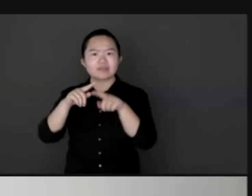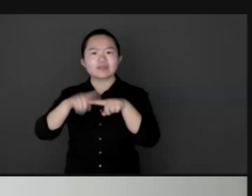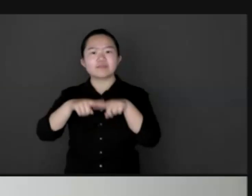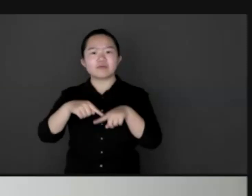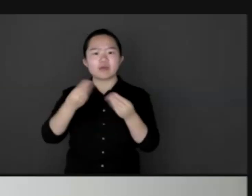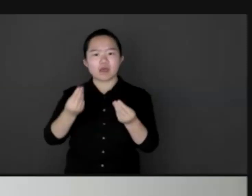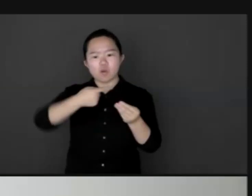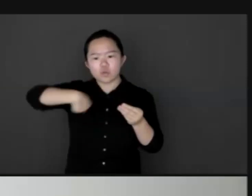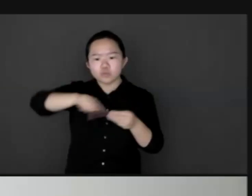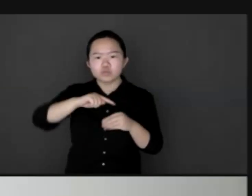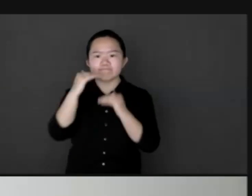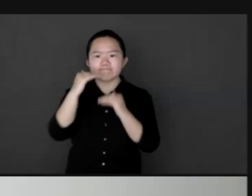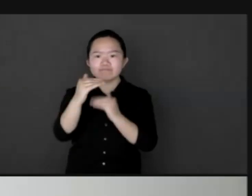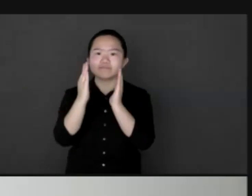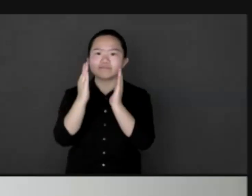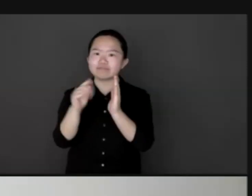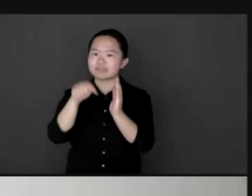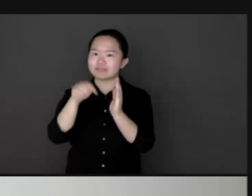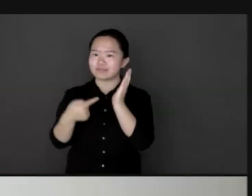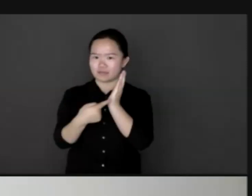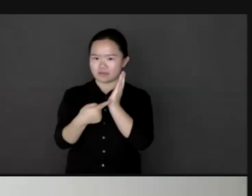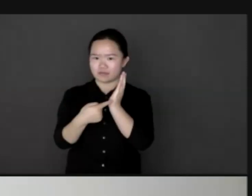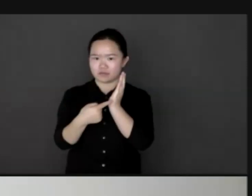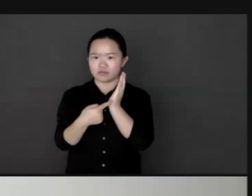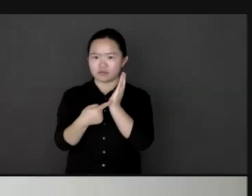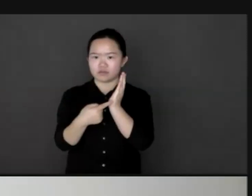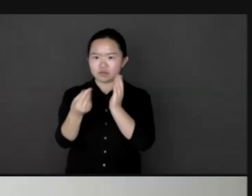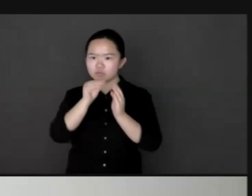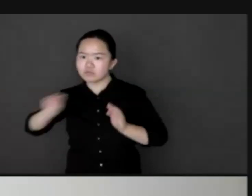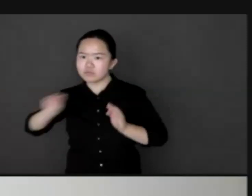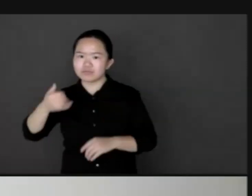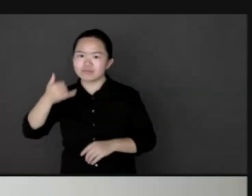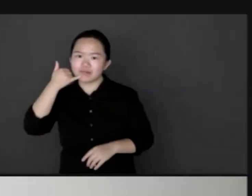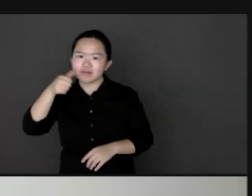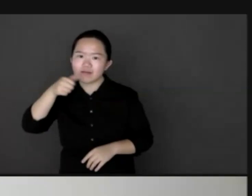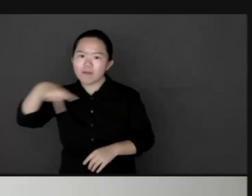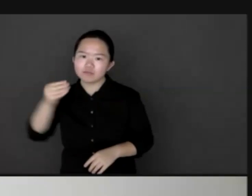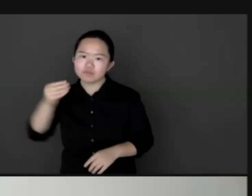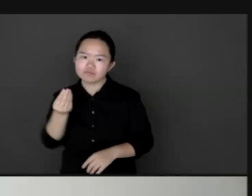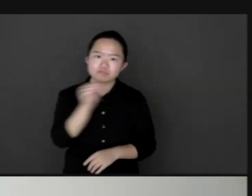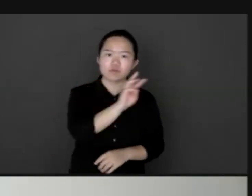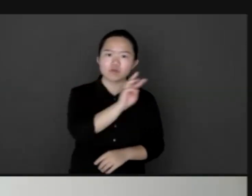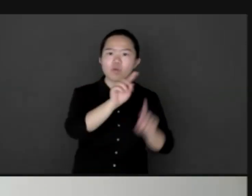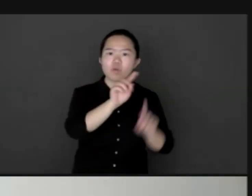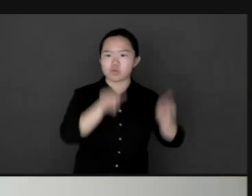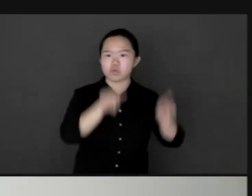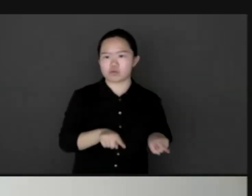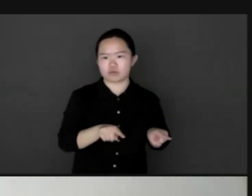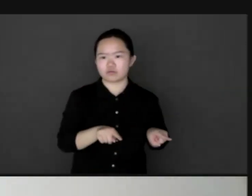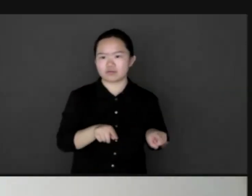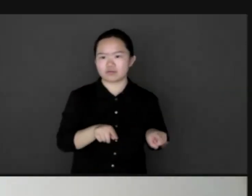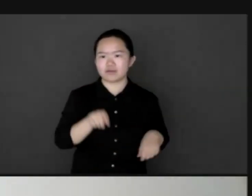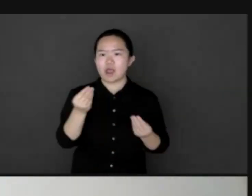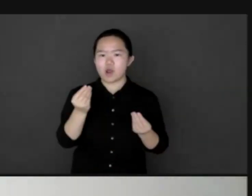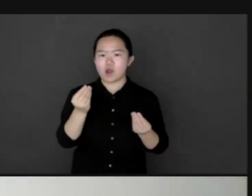in how we code those user interfaces now, where on the